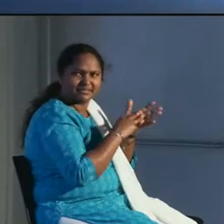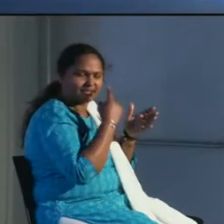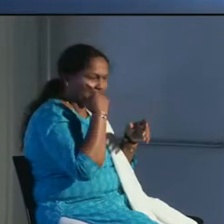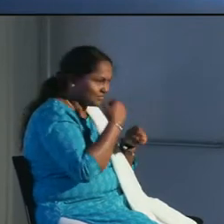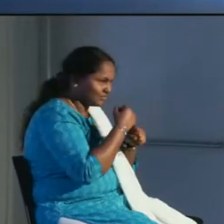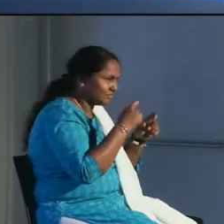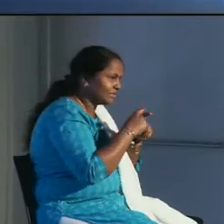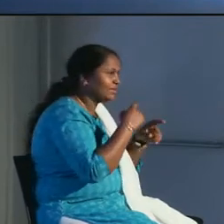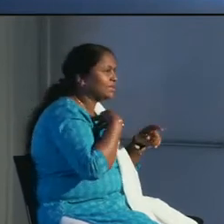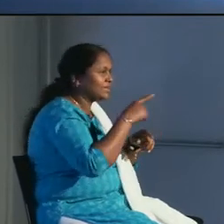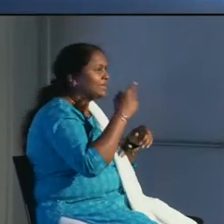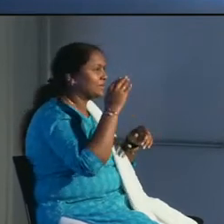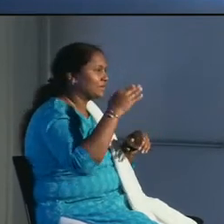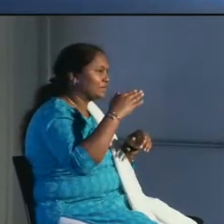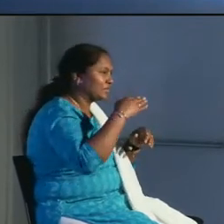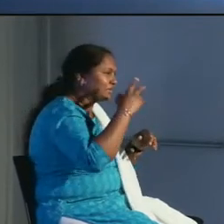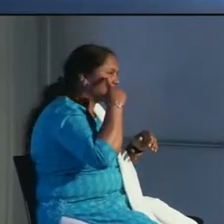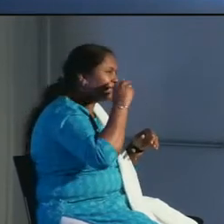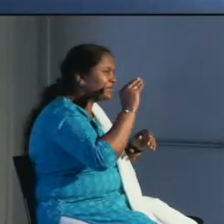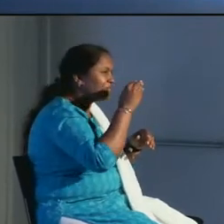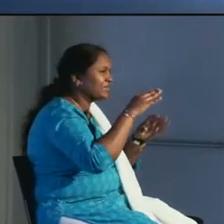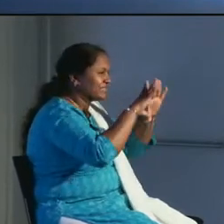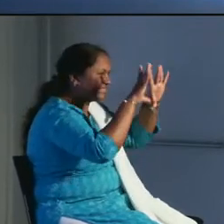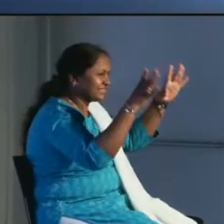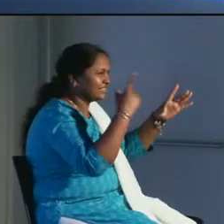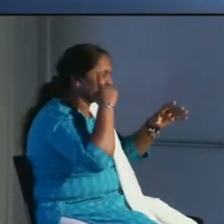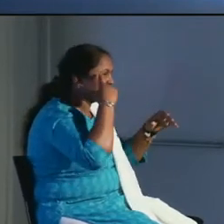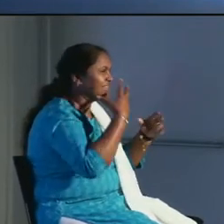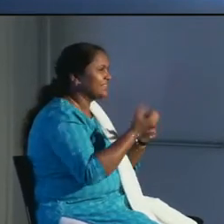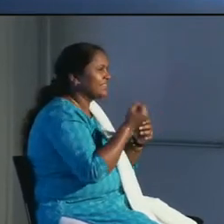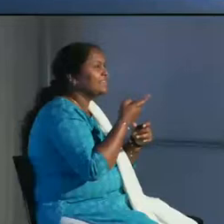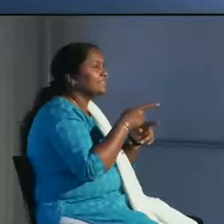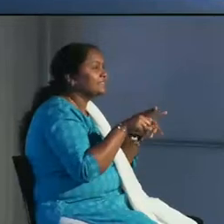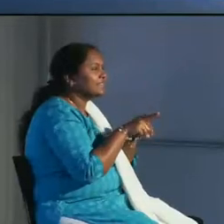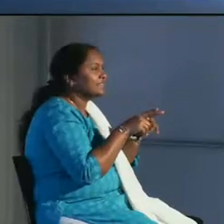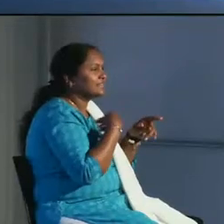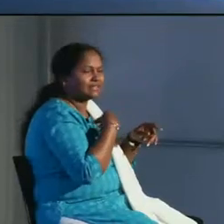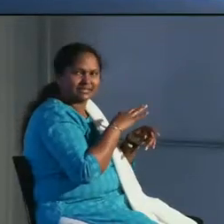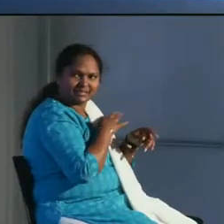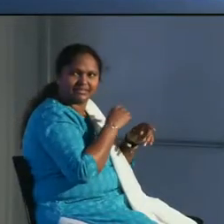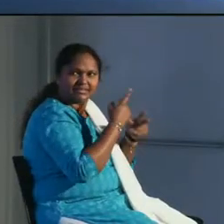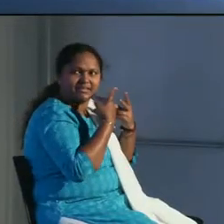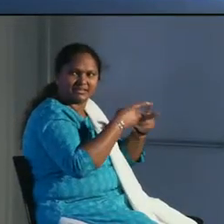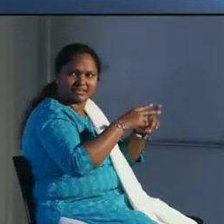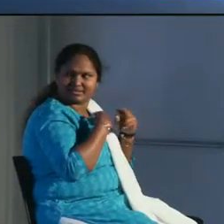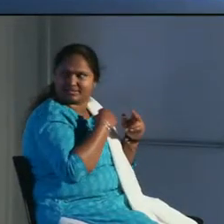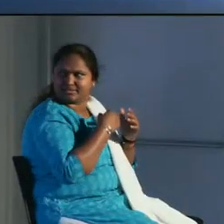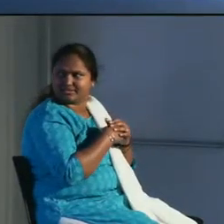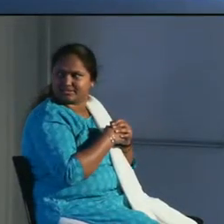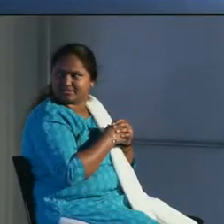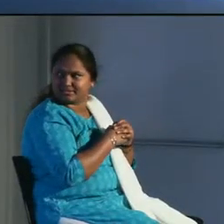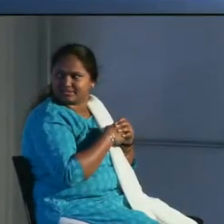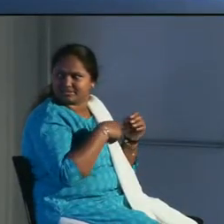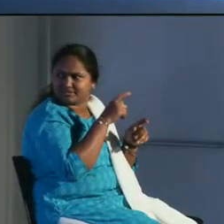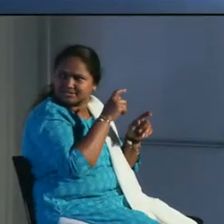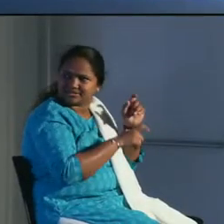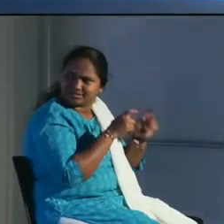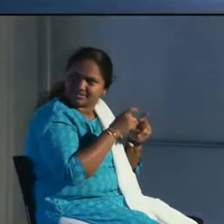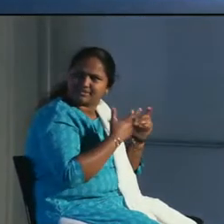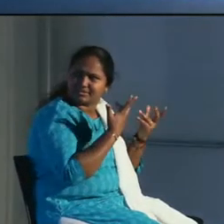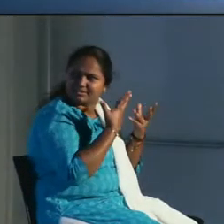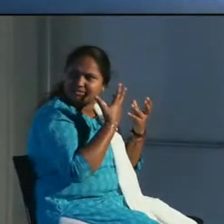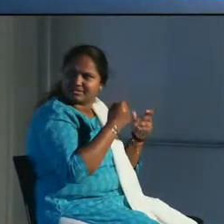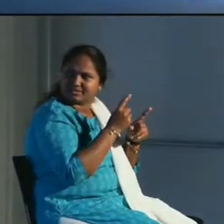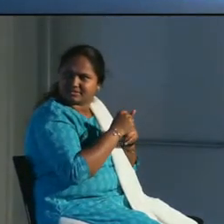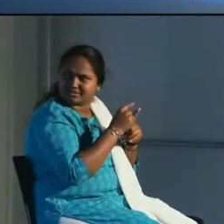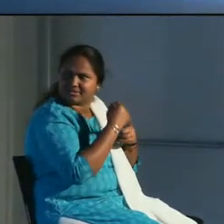how beautifully they painted the blue area, you know, to preserve it. And I like these responses. I like the fact that people want to preserve something